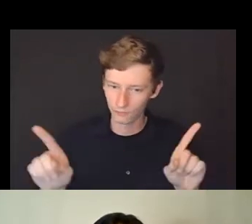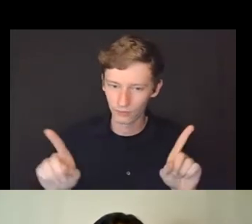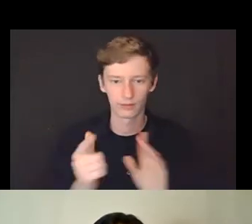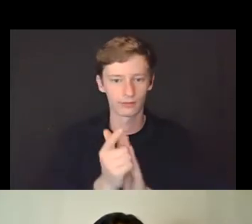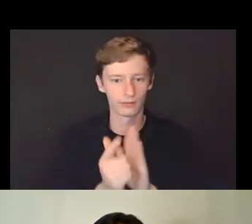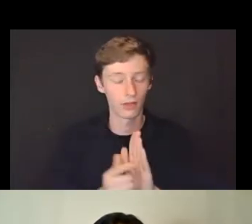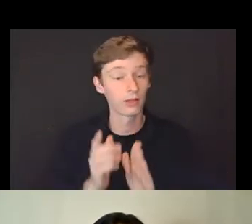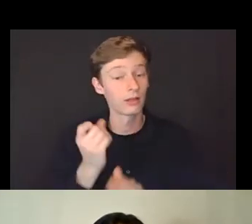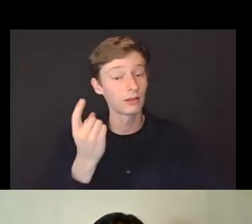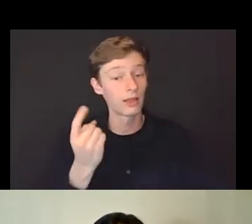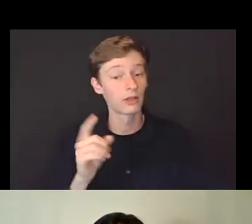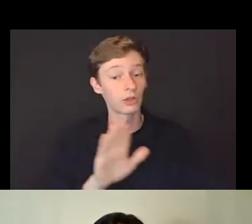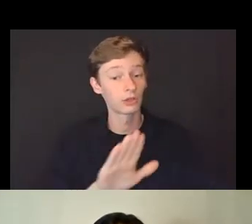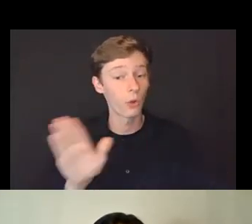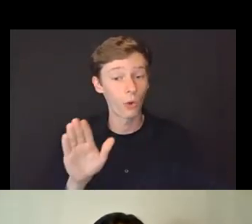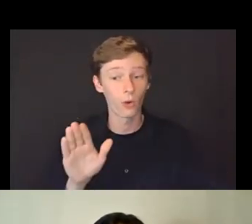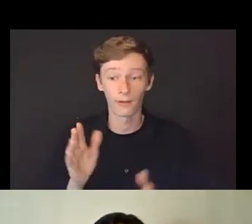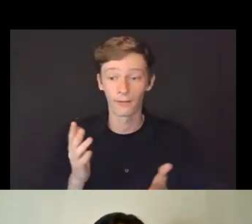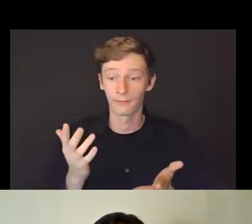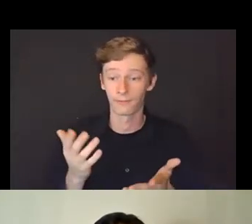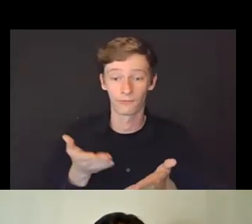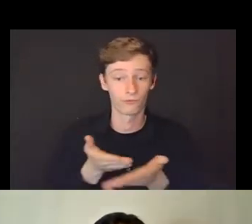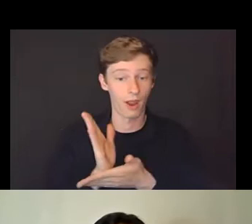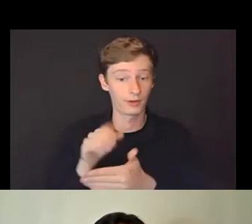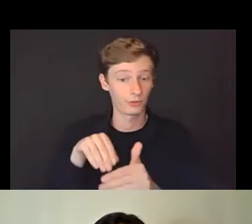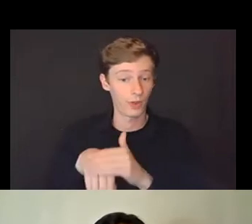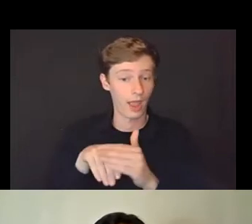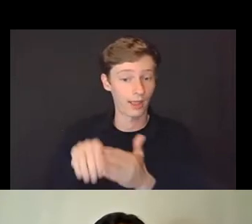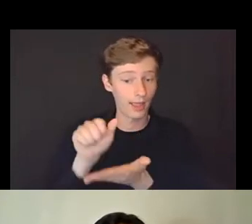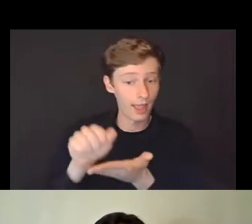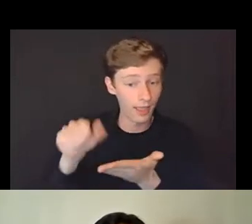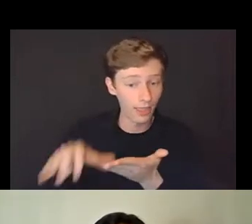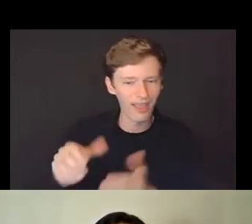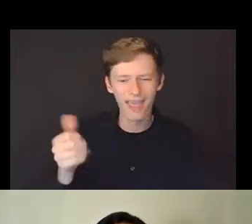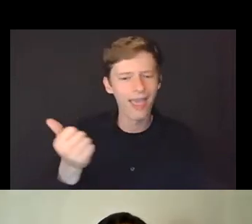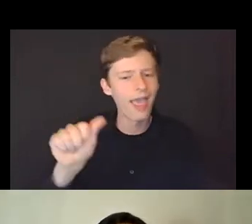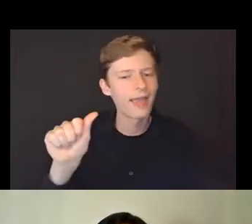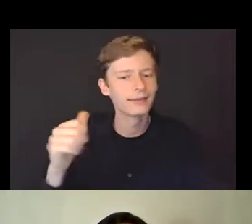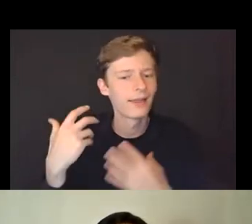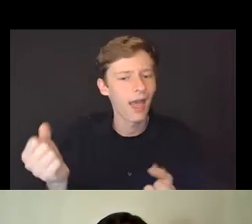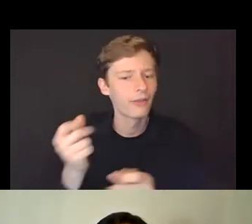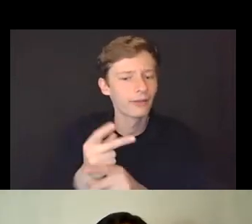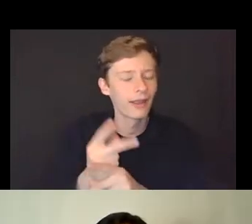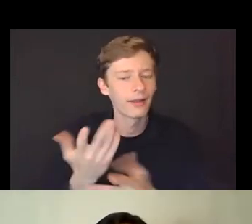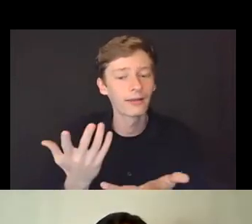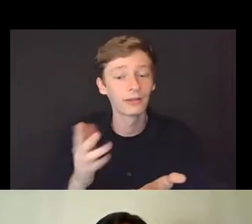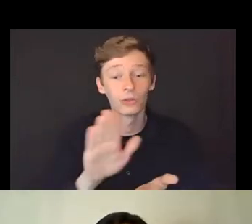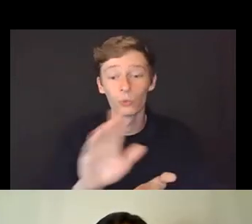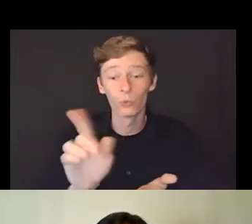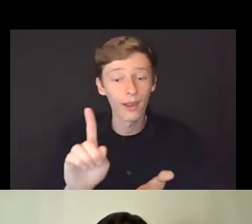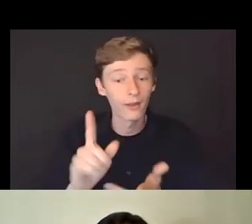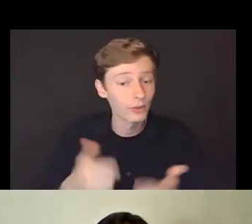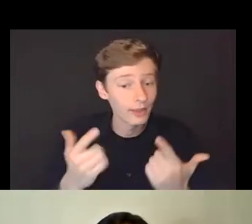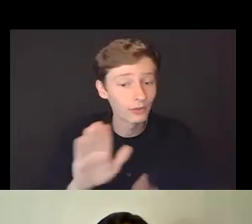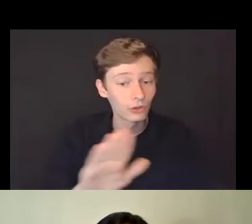access abortion or any healthcare, because abortion is healthcare, shouldn't matter where your zip code is. But unfortunately,